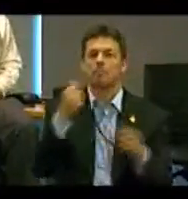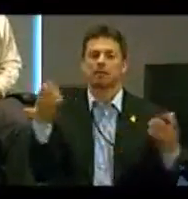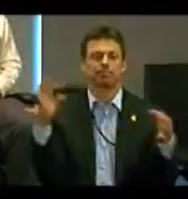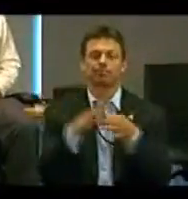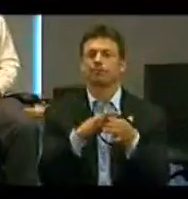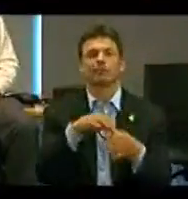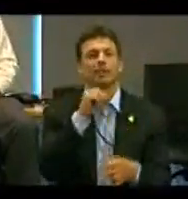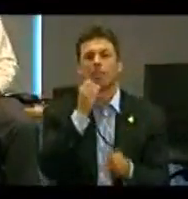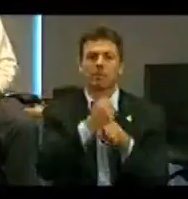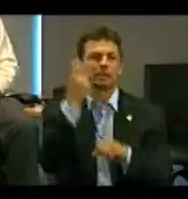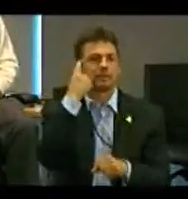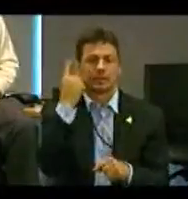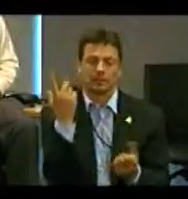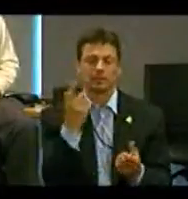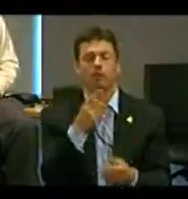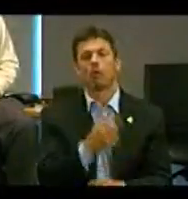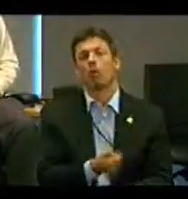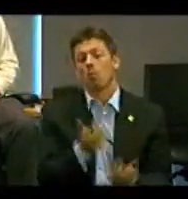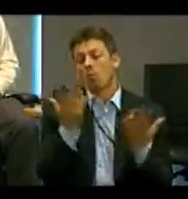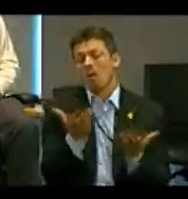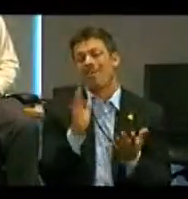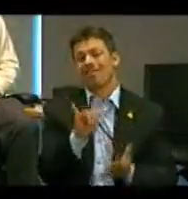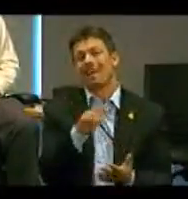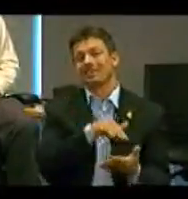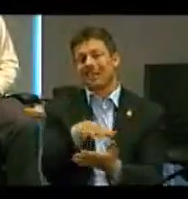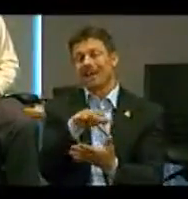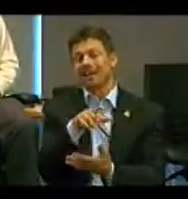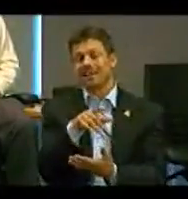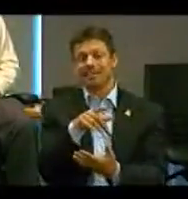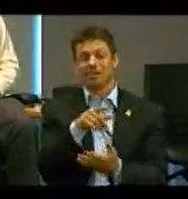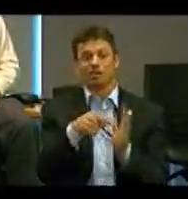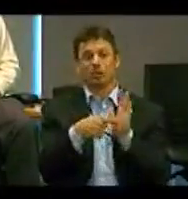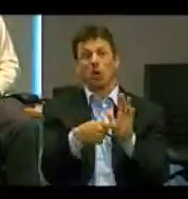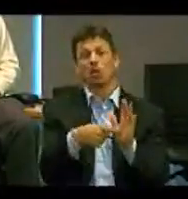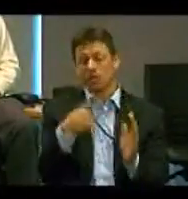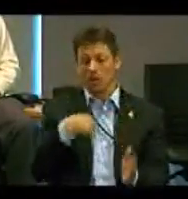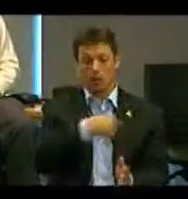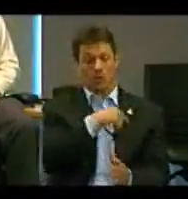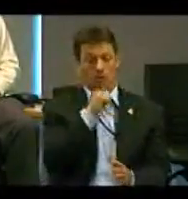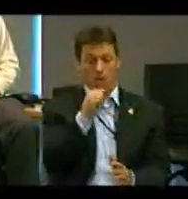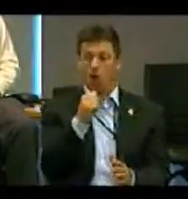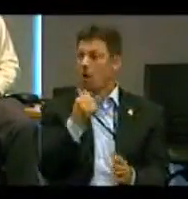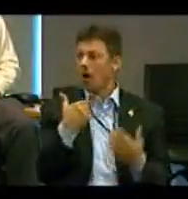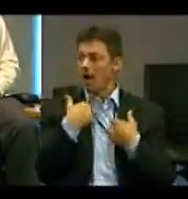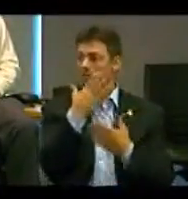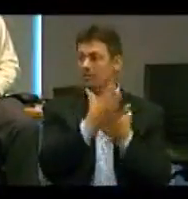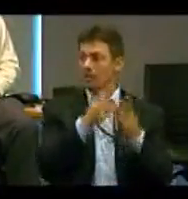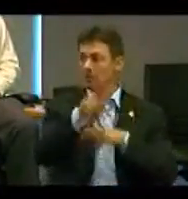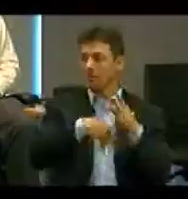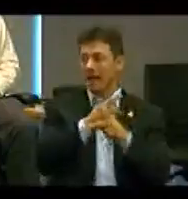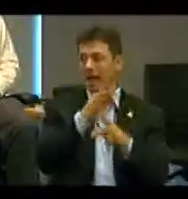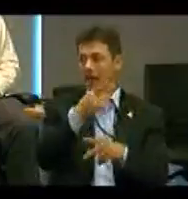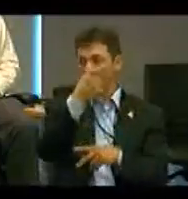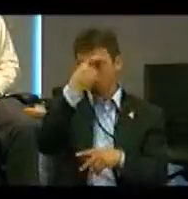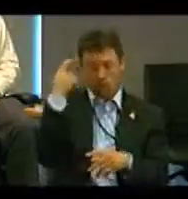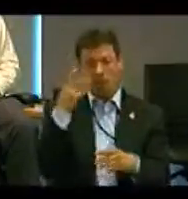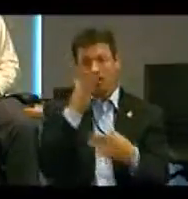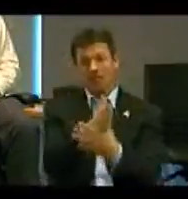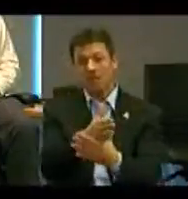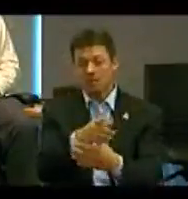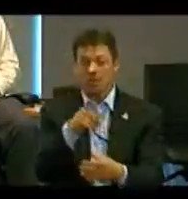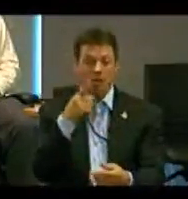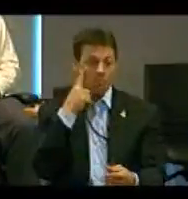what that study stands for is that if we don't have some sort of trauma intervention and support kids who come from